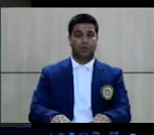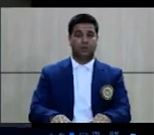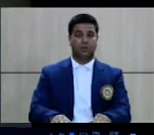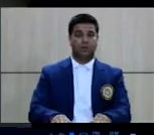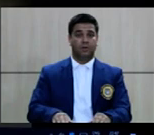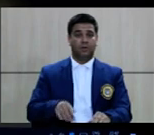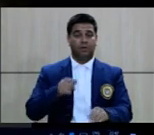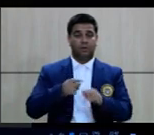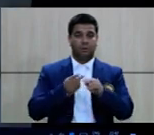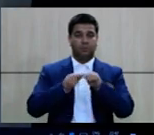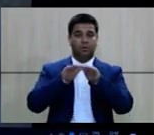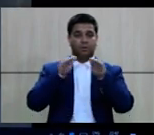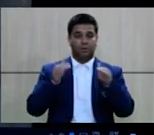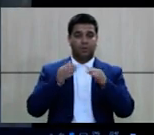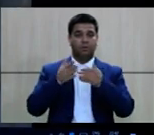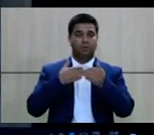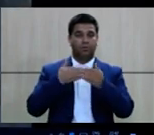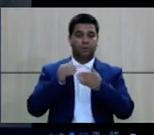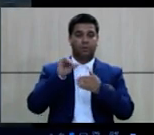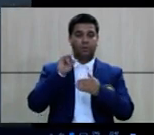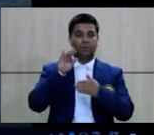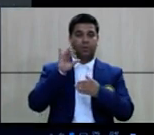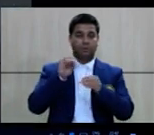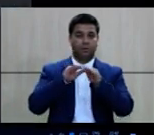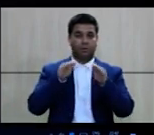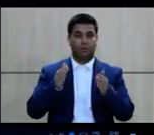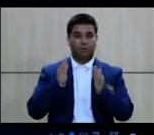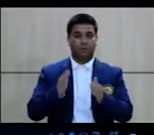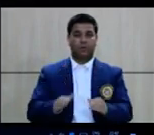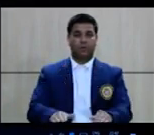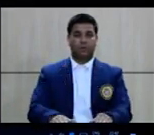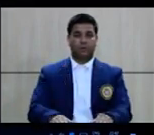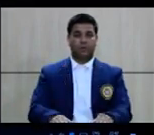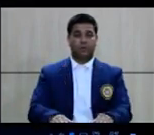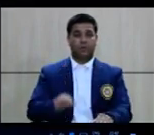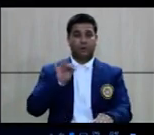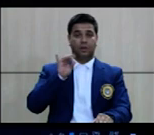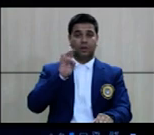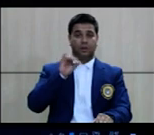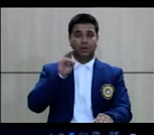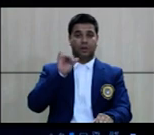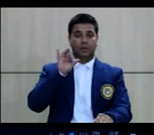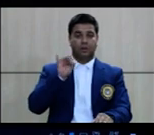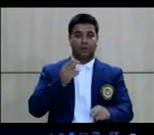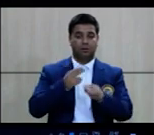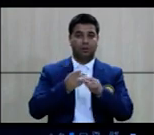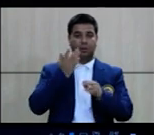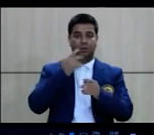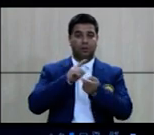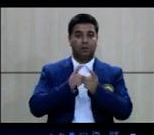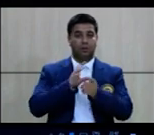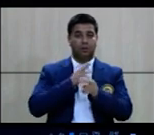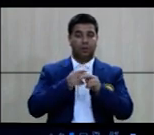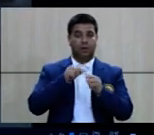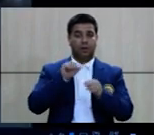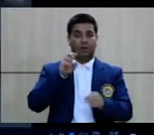Probirka og'ziga qo'llangan universal indikator qog'ozini tutamiz. Indikator rangi o'zgarmadi. Demak, ammoniy